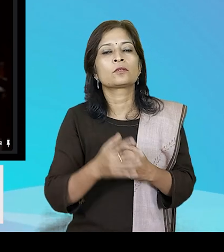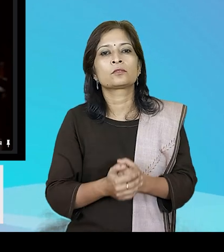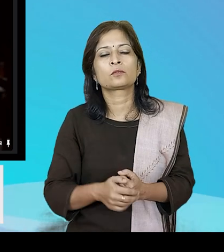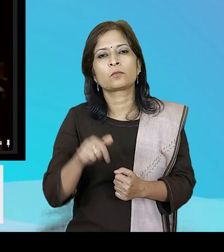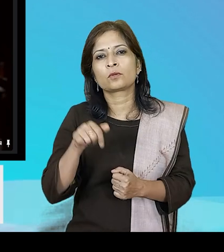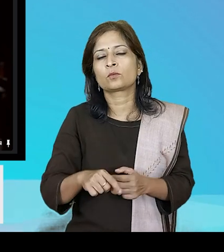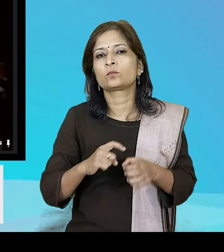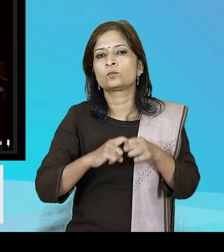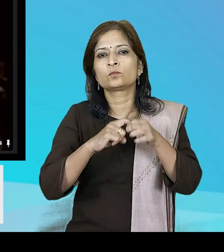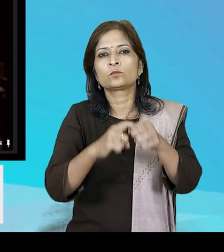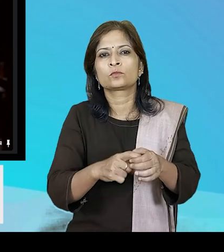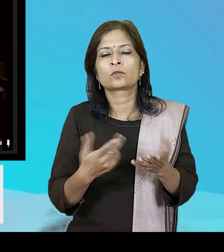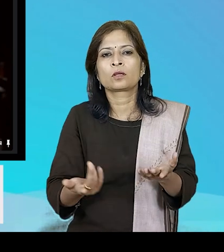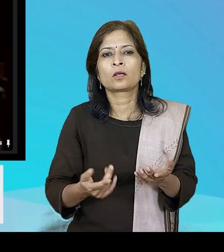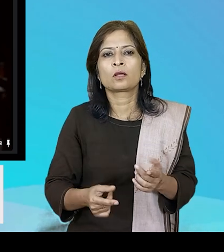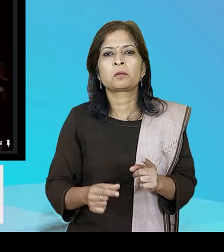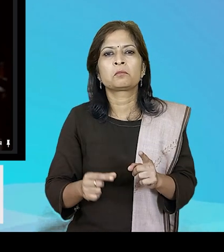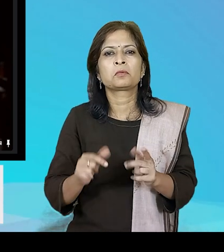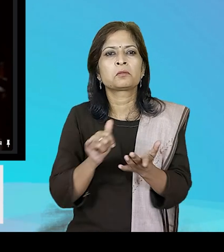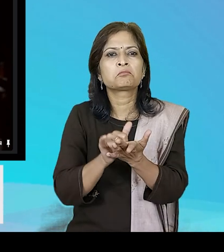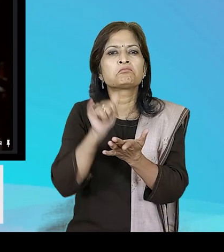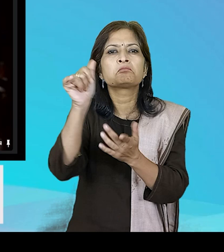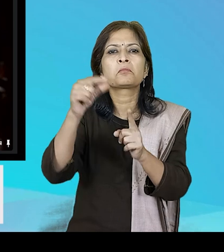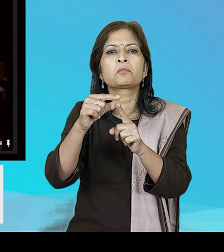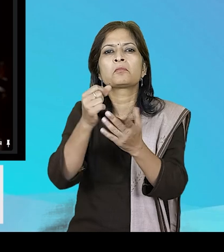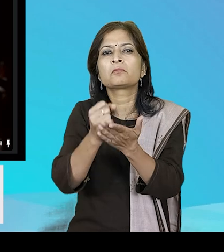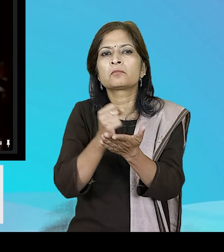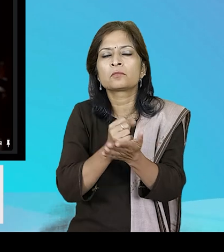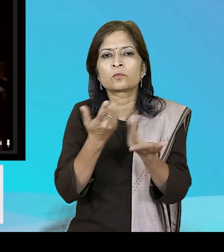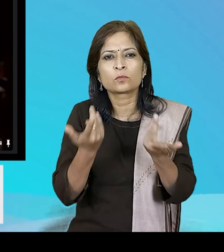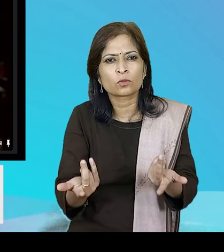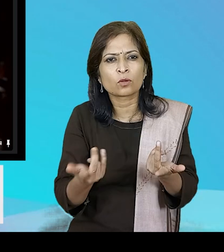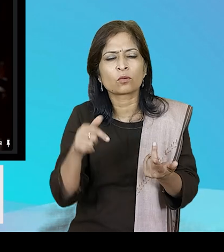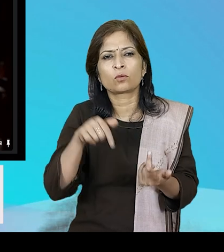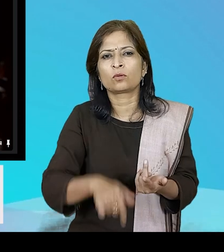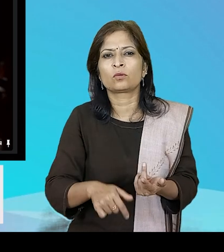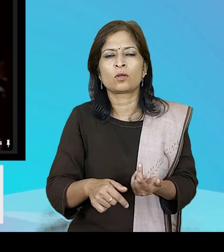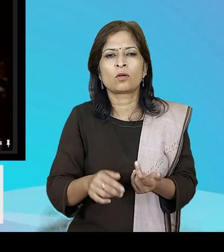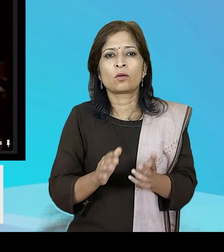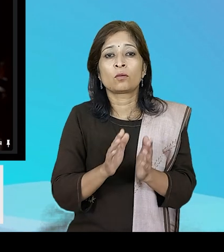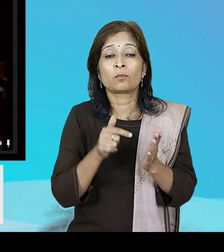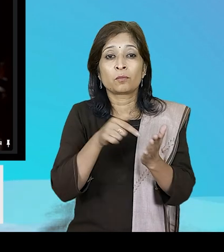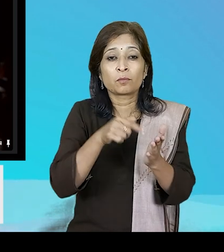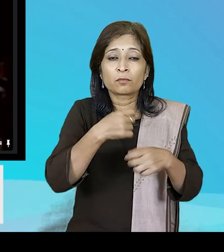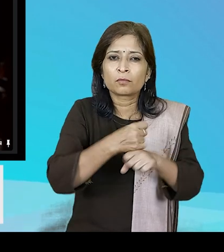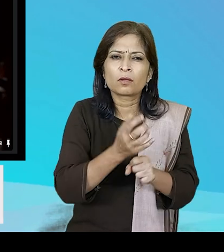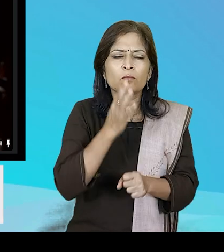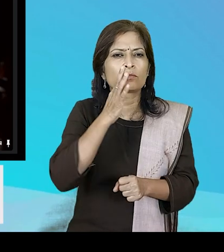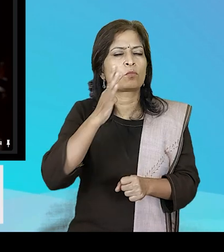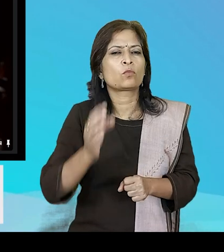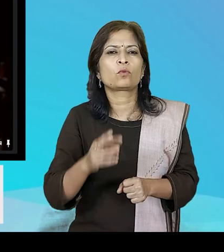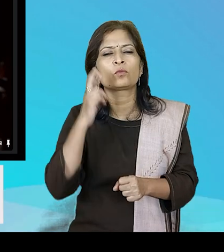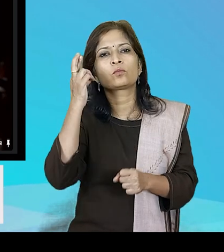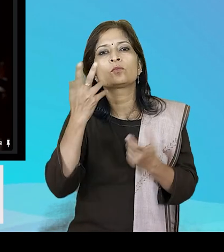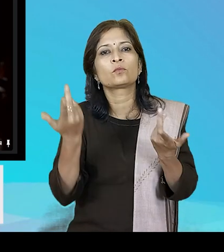first of all, I would want to know, ma'am, what is a passport and why is it necessary to have it in our